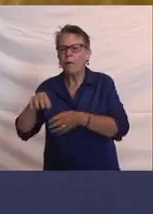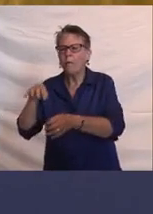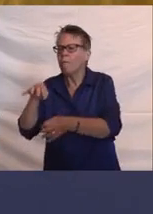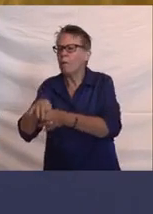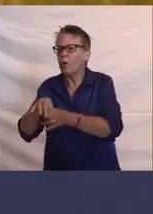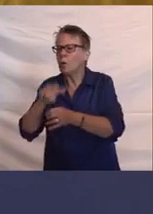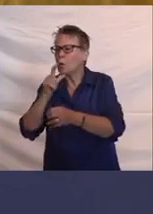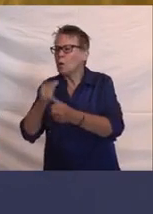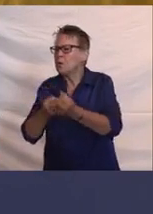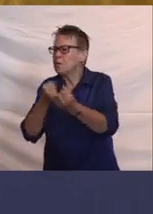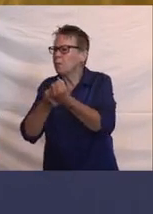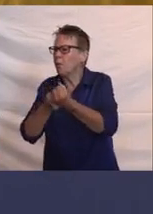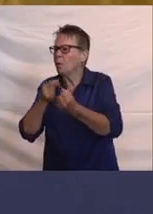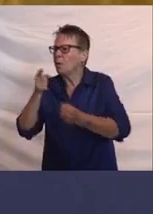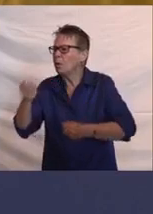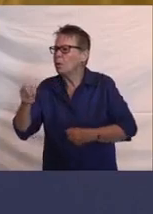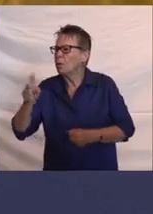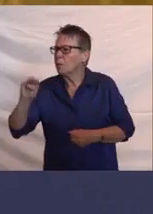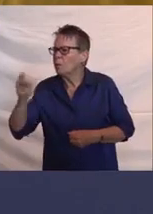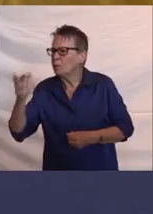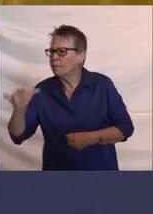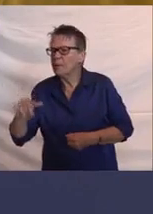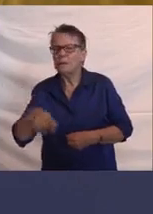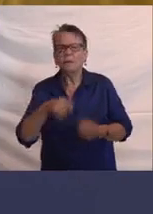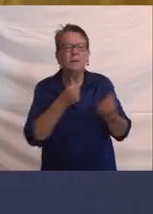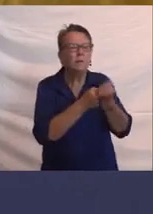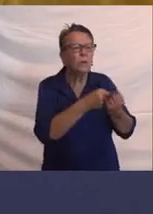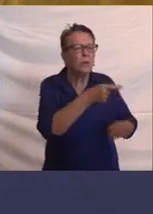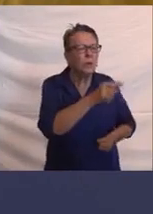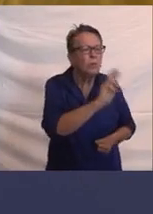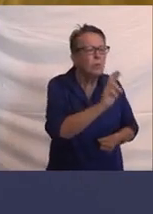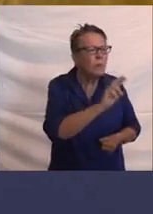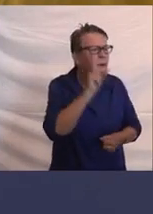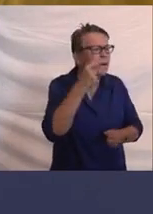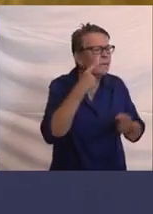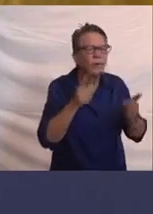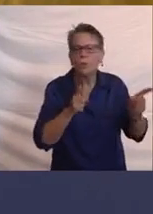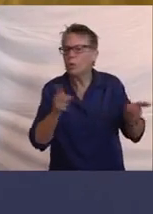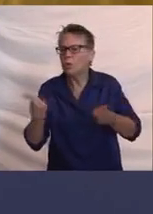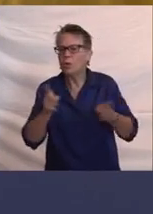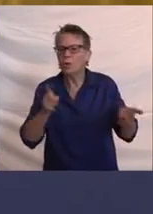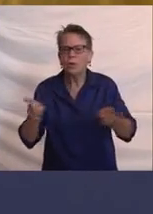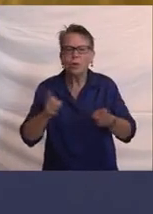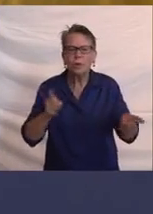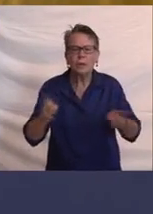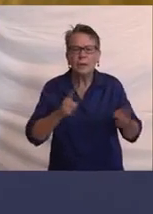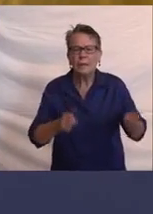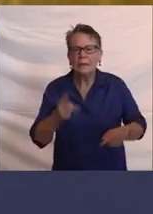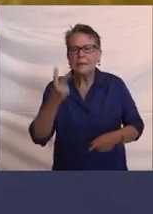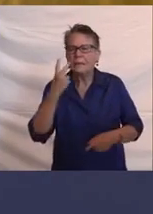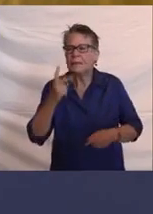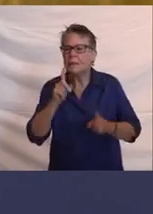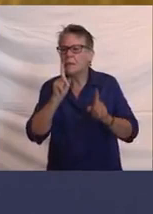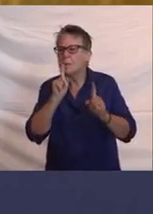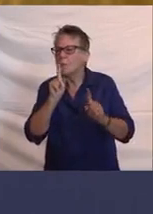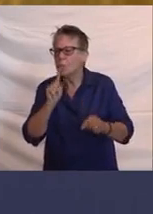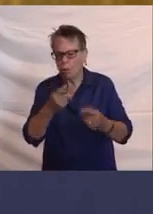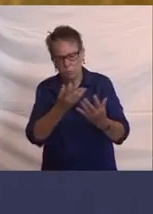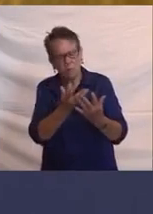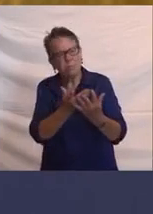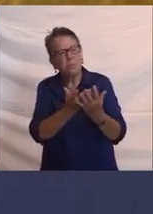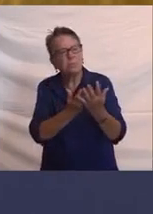pandemic? And do you think you've made the right decisions? What's your pitch to voters, and is it fair they judge your response to COVID in deciding who to vote